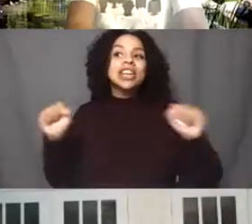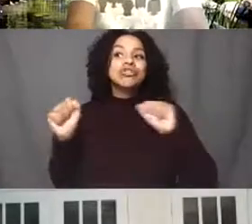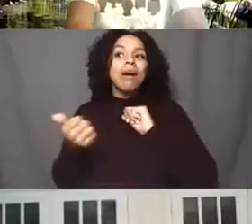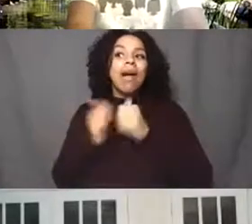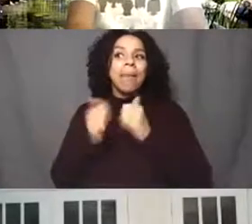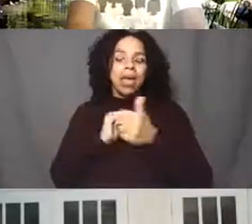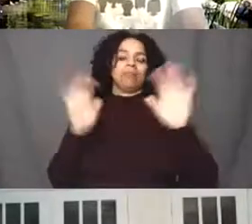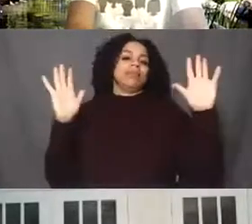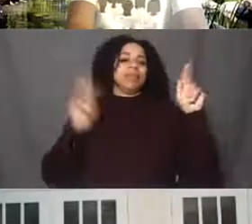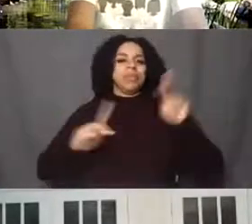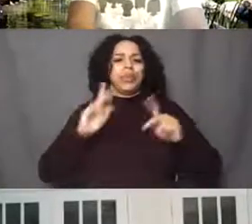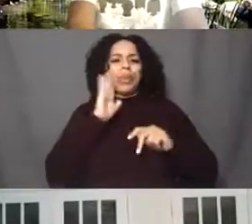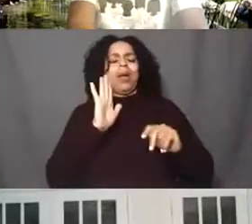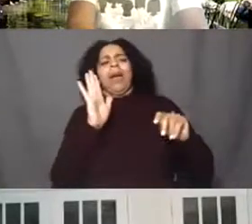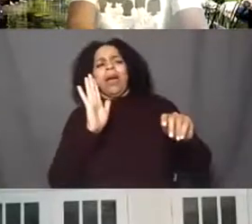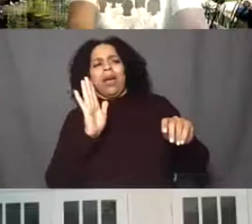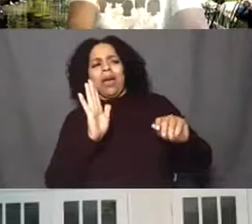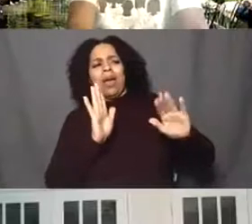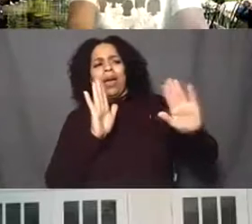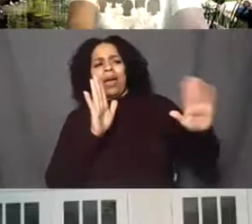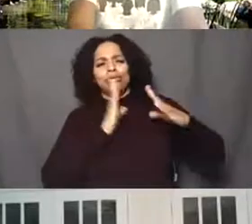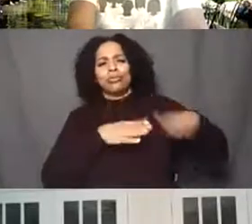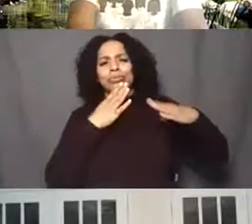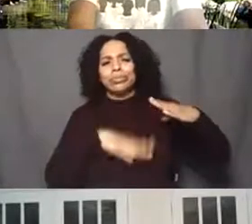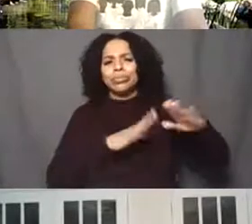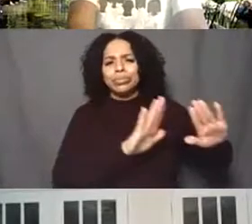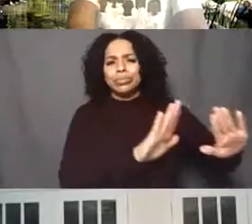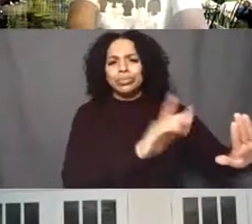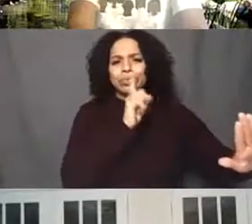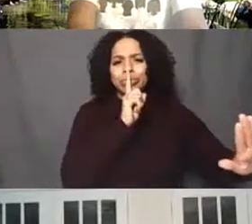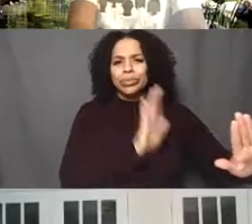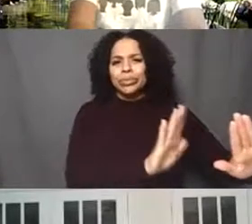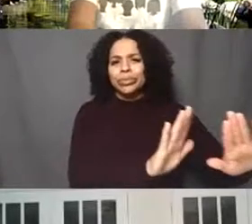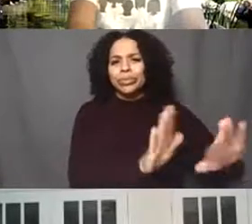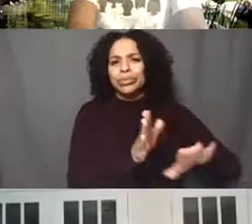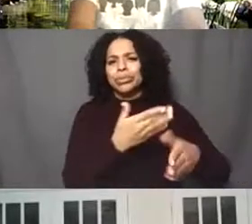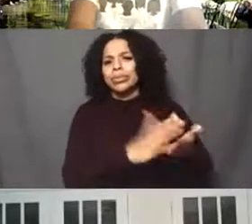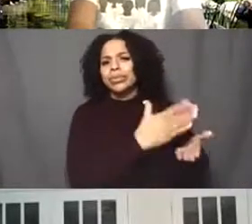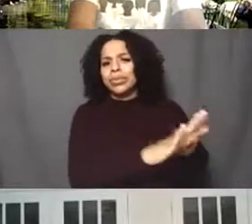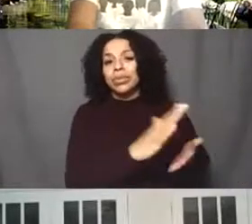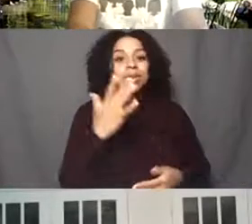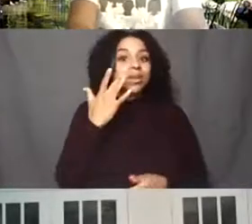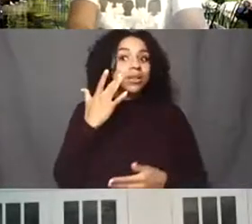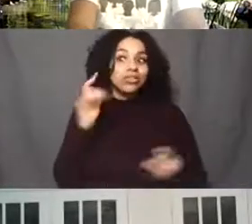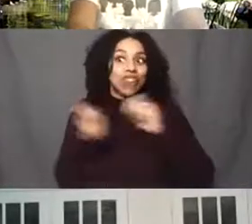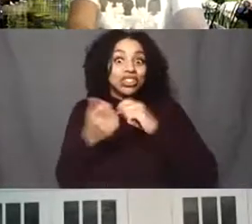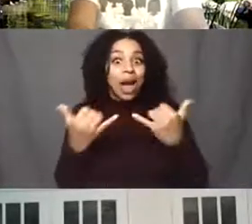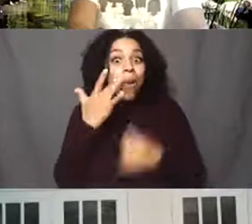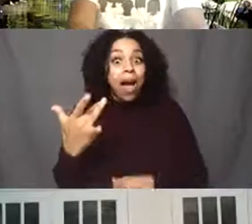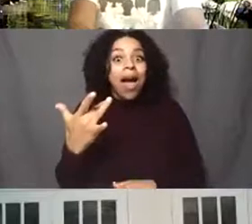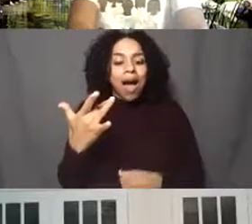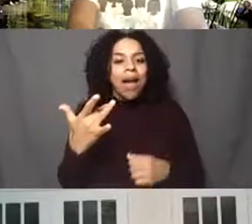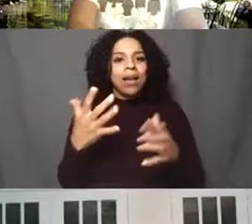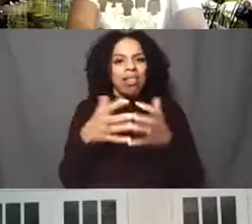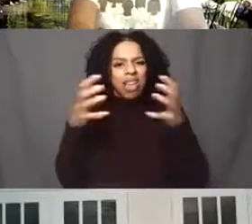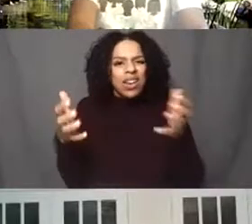by mainstream society, if you were talking about reparations. And that's changed a lot because of organizing and a lot of writing. And I also